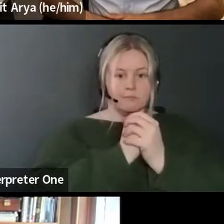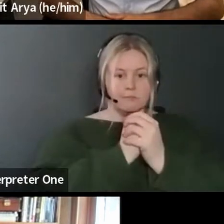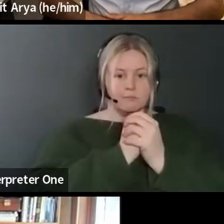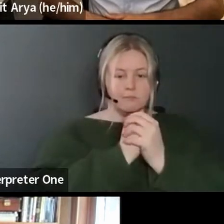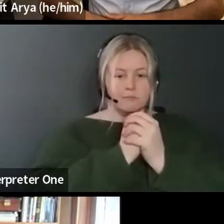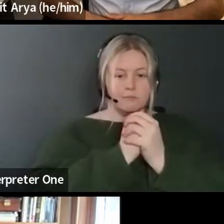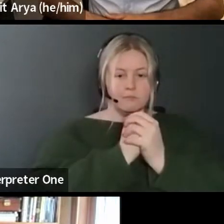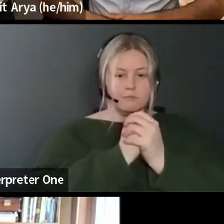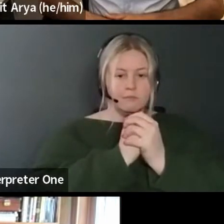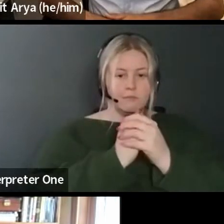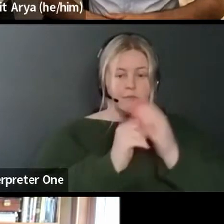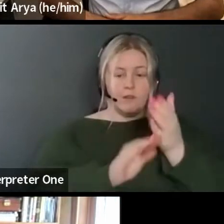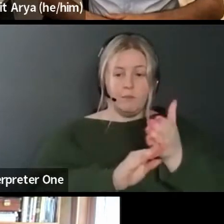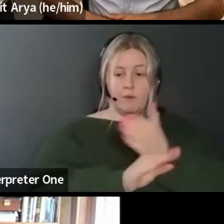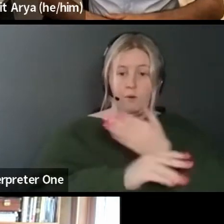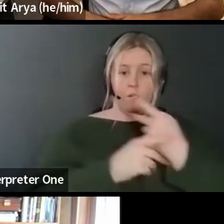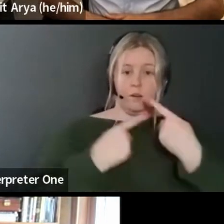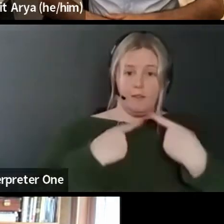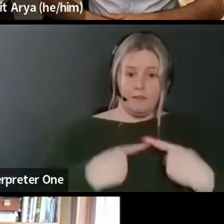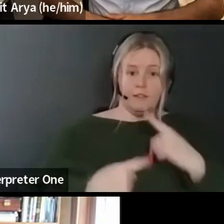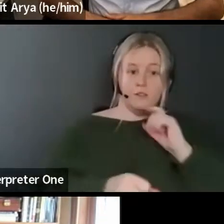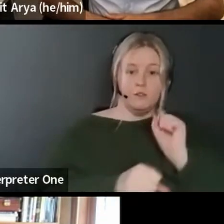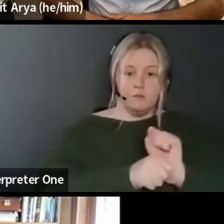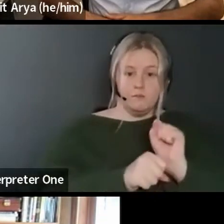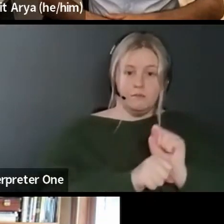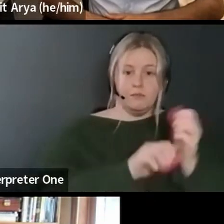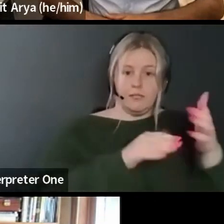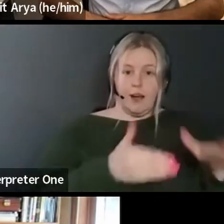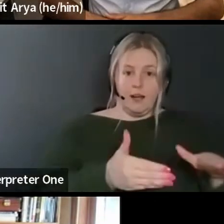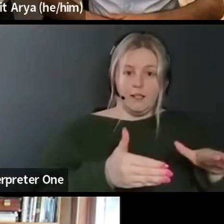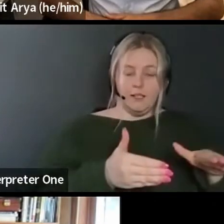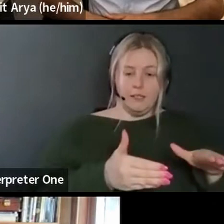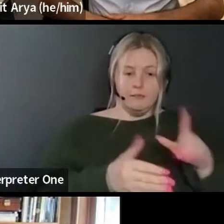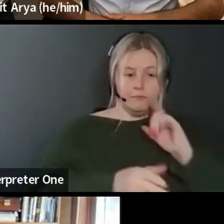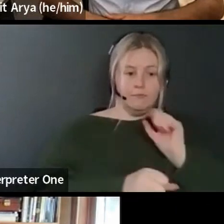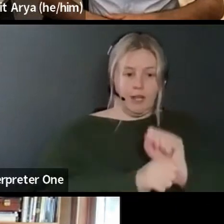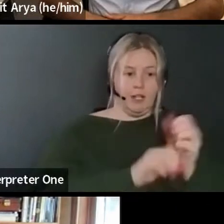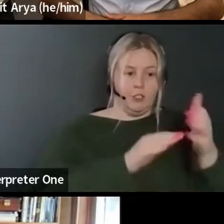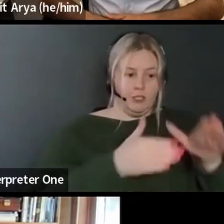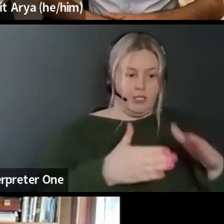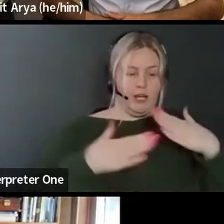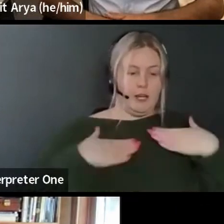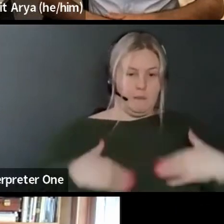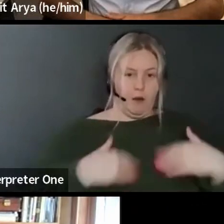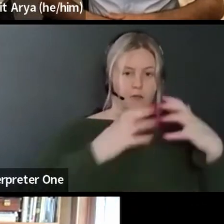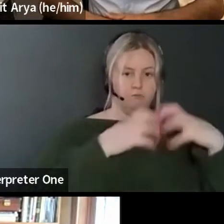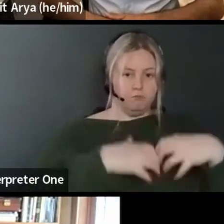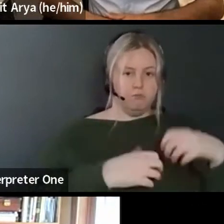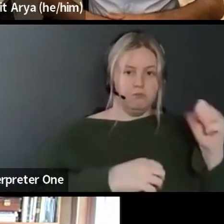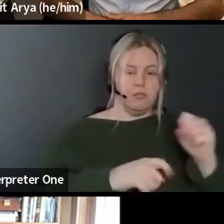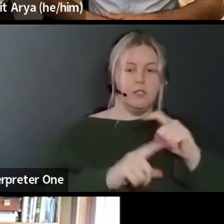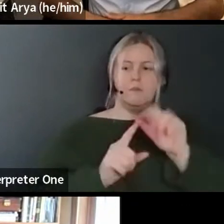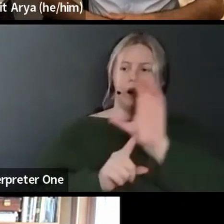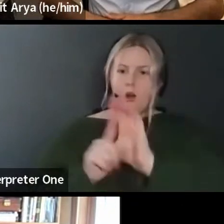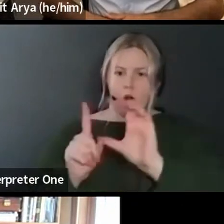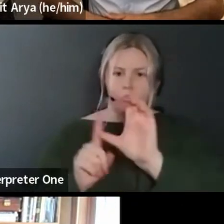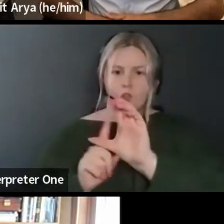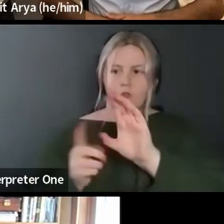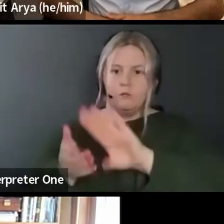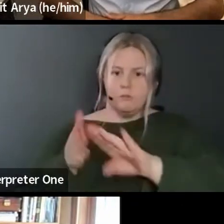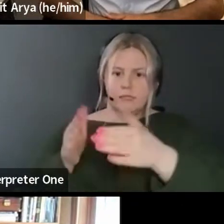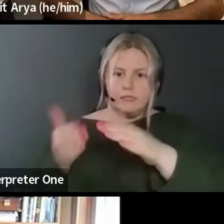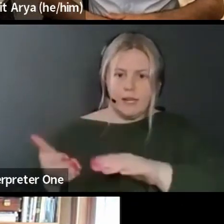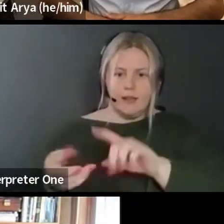even before the physical act of or occurrence of death, the ways that cultural death and spiritual death